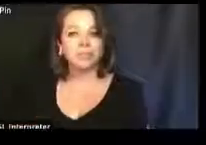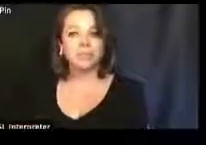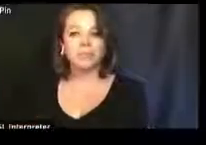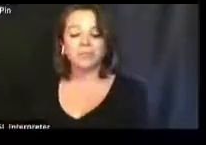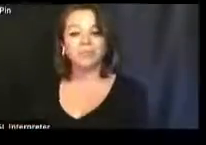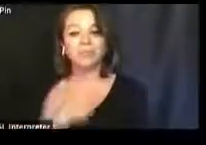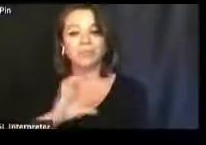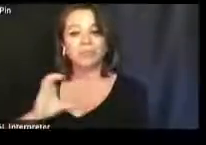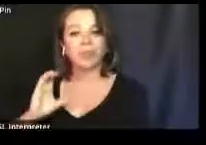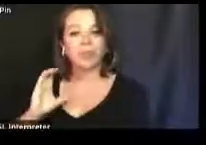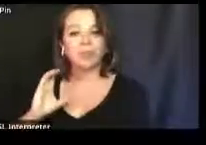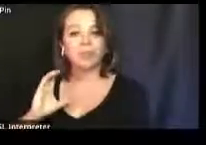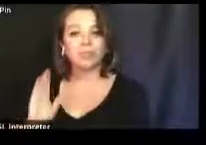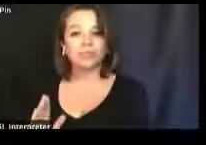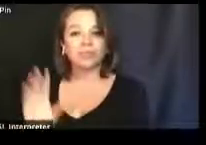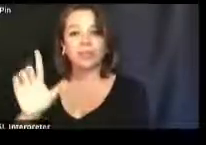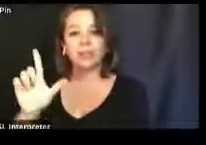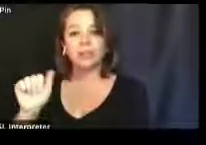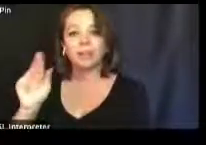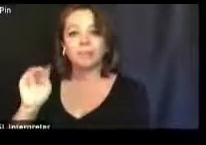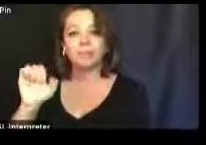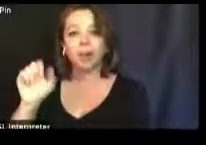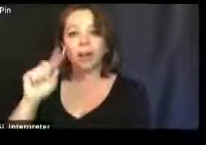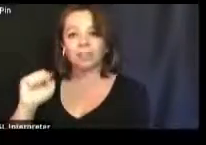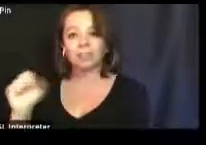Commissioner Lamont,